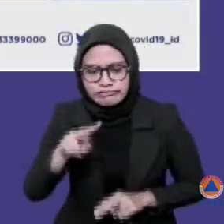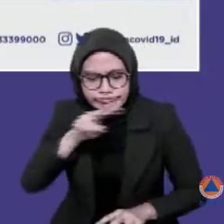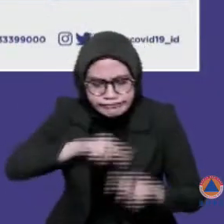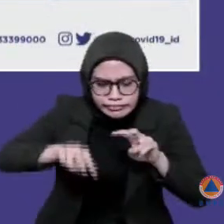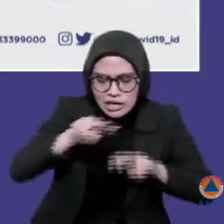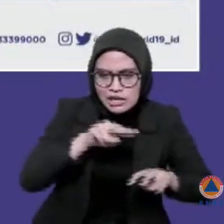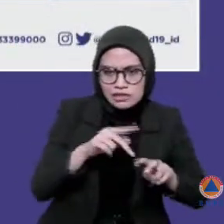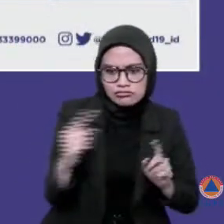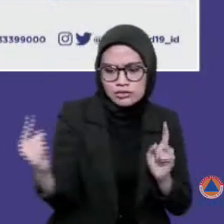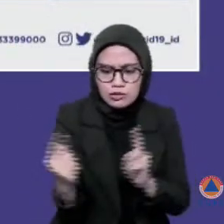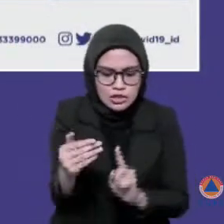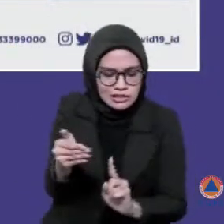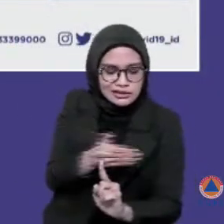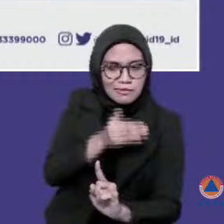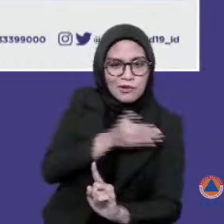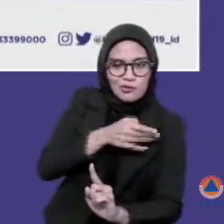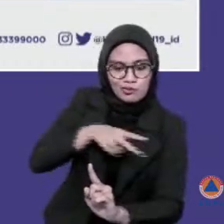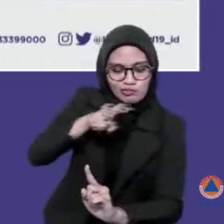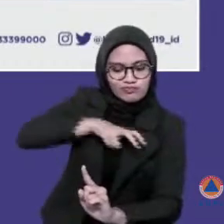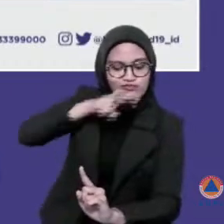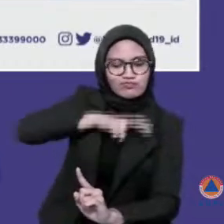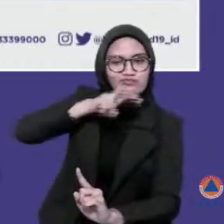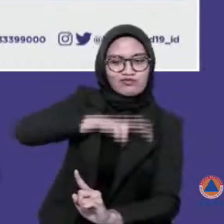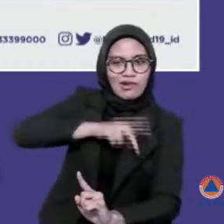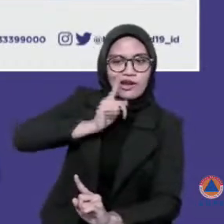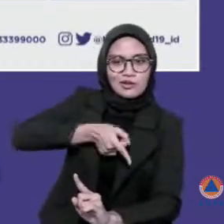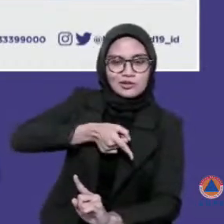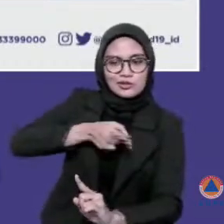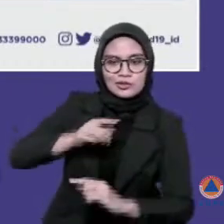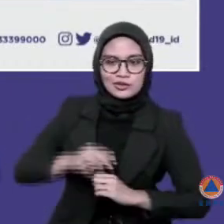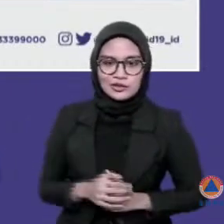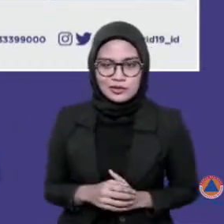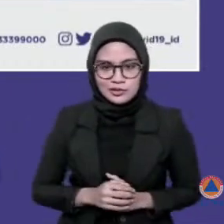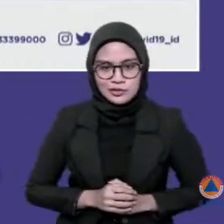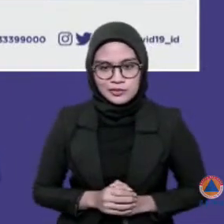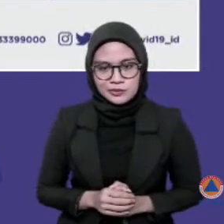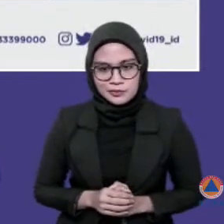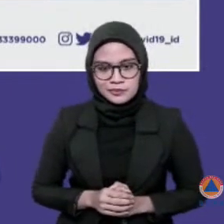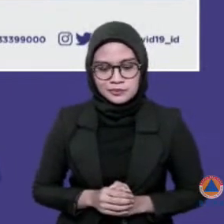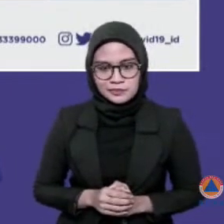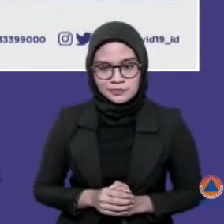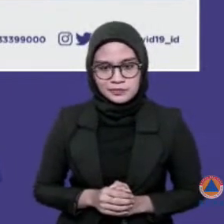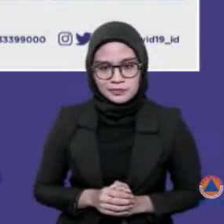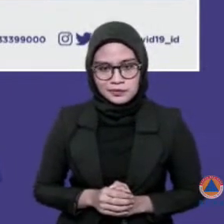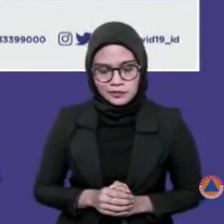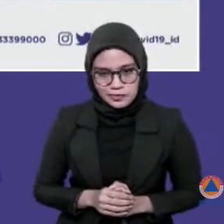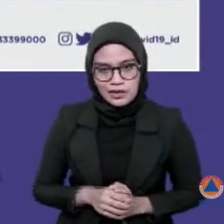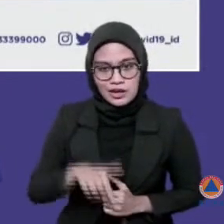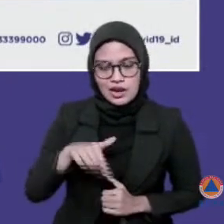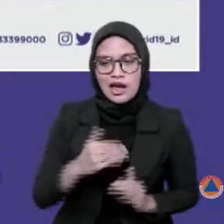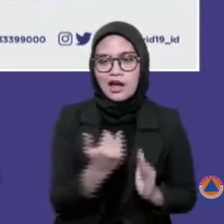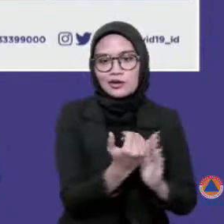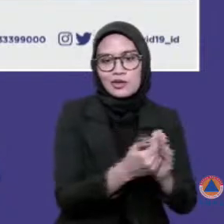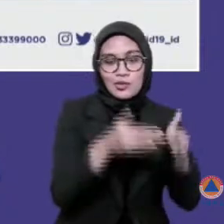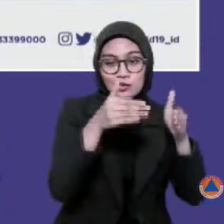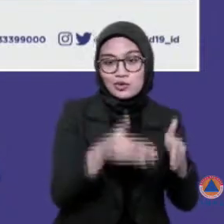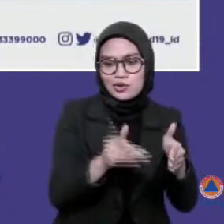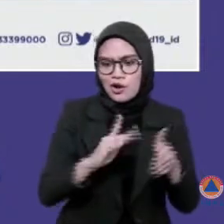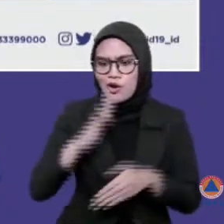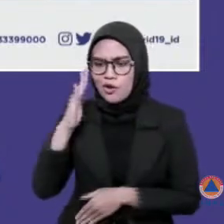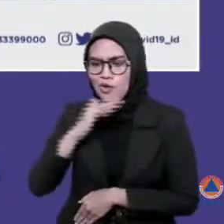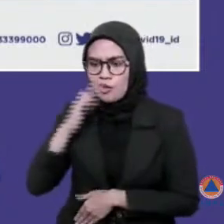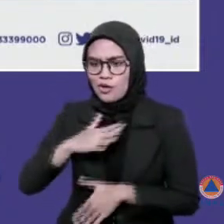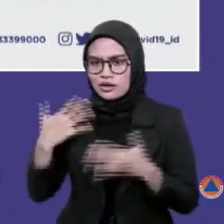cases and evaluations of the PCR reagents were also carried out by Japan. Hong